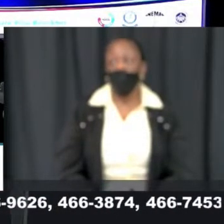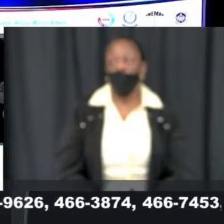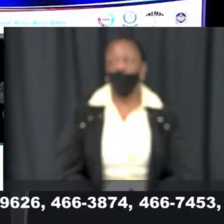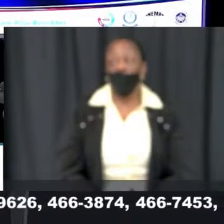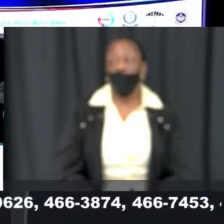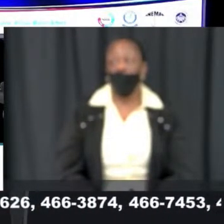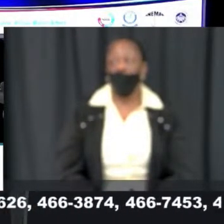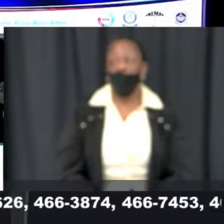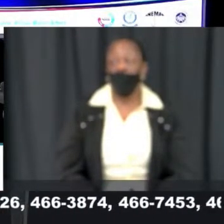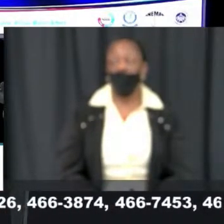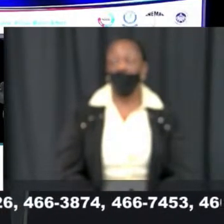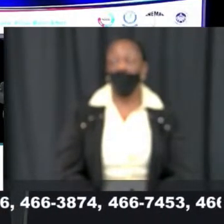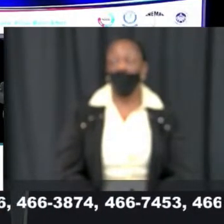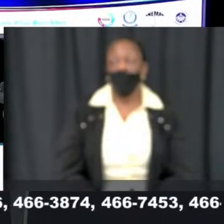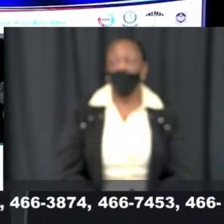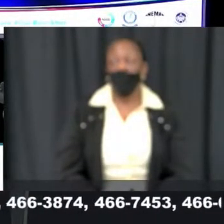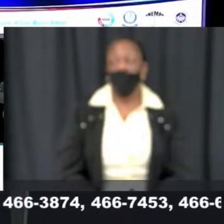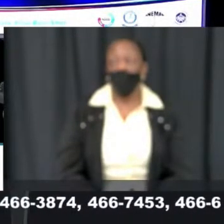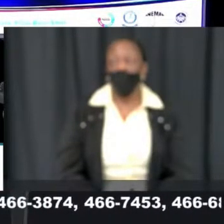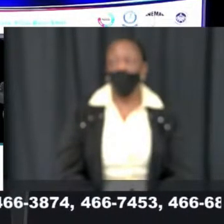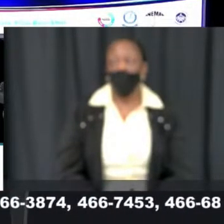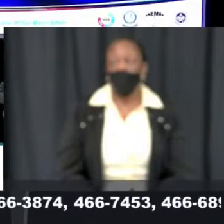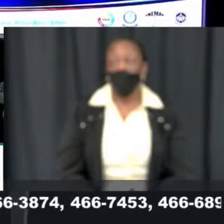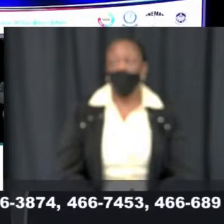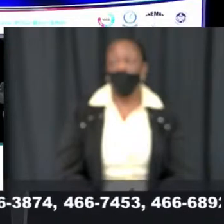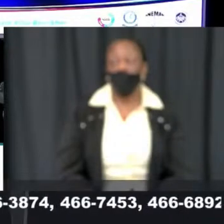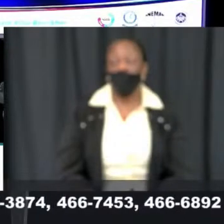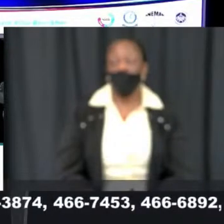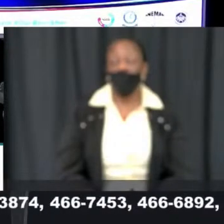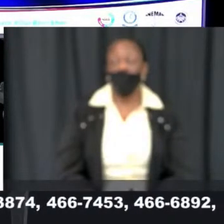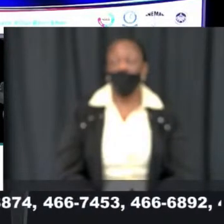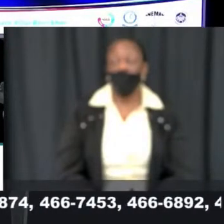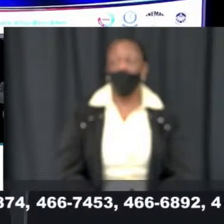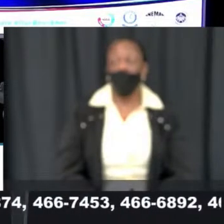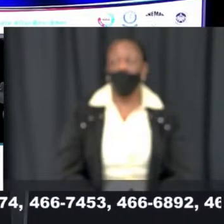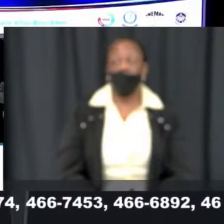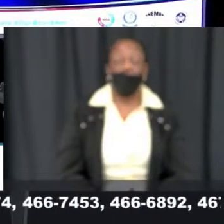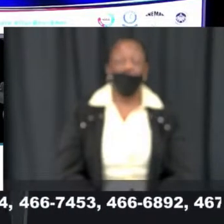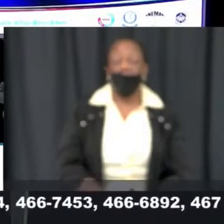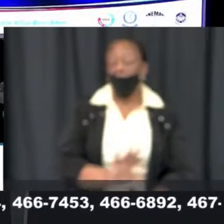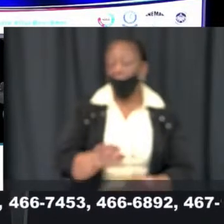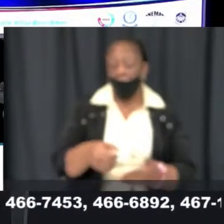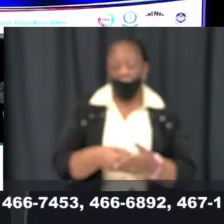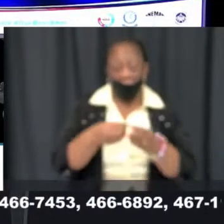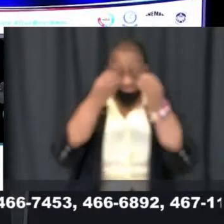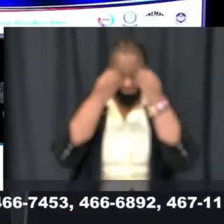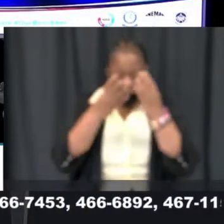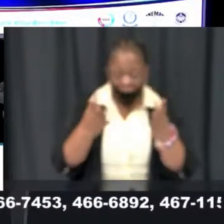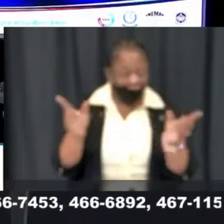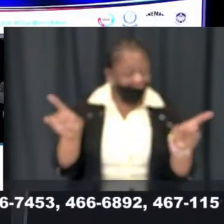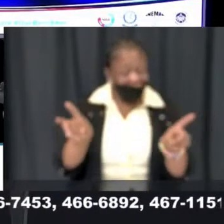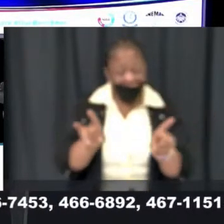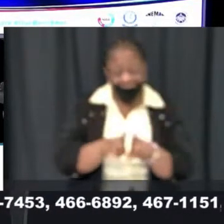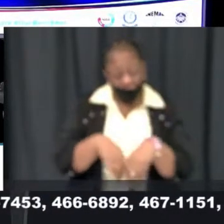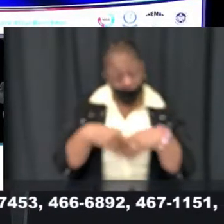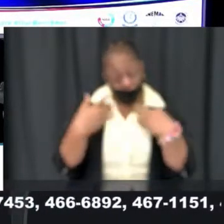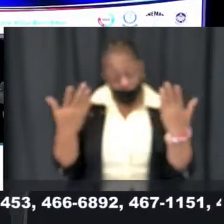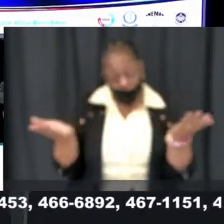the efficacy, all the information we gave you about the first and the second batch, it applies to the batches that we will be